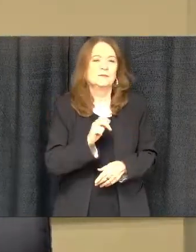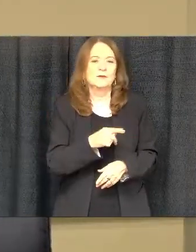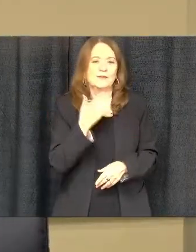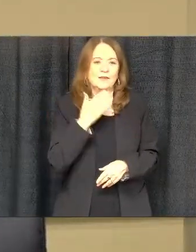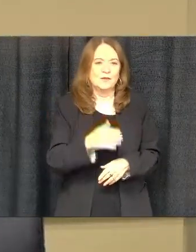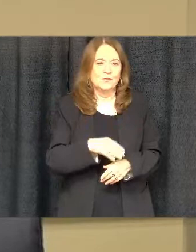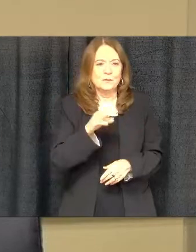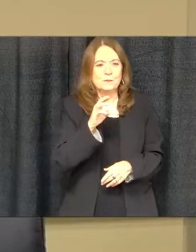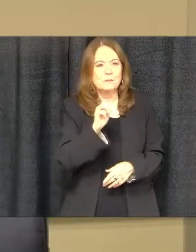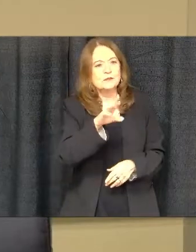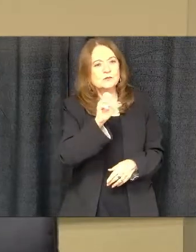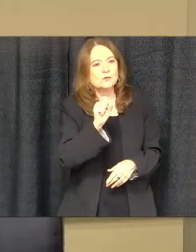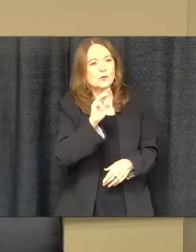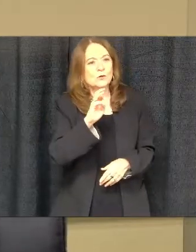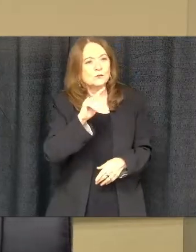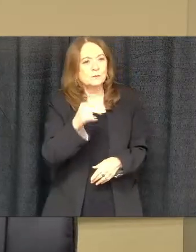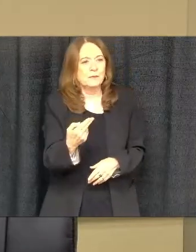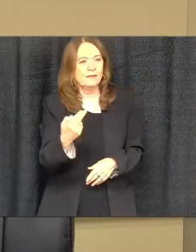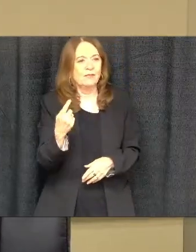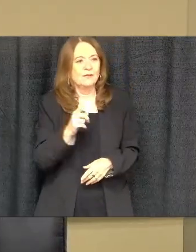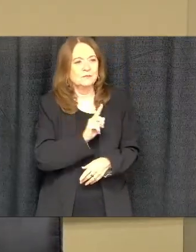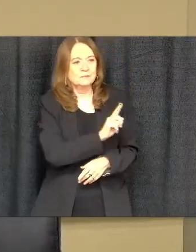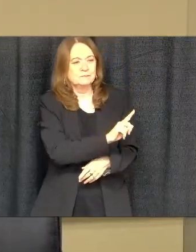Mr. Smith.